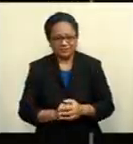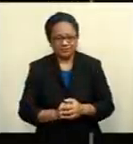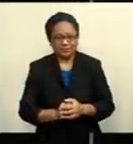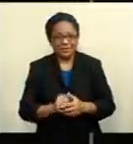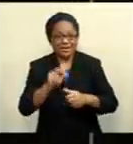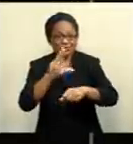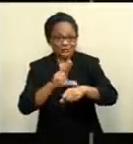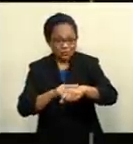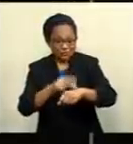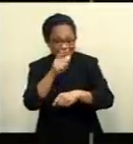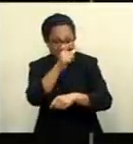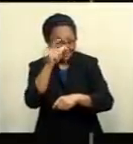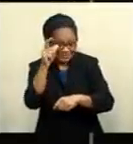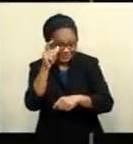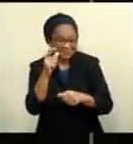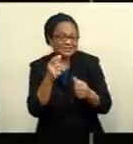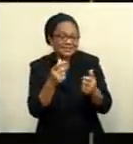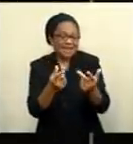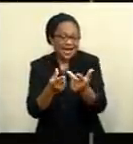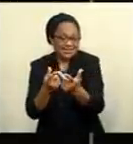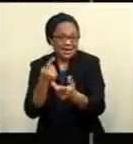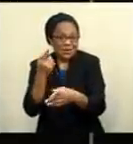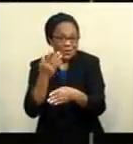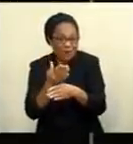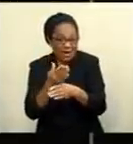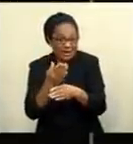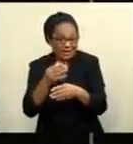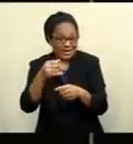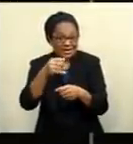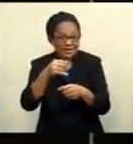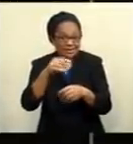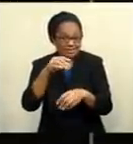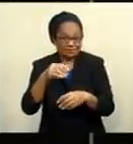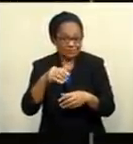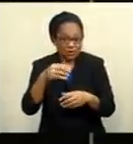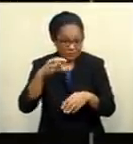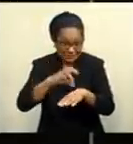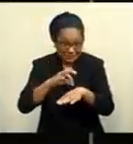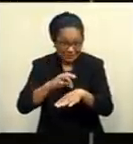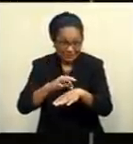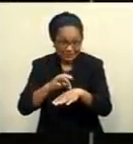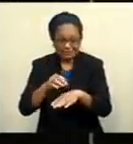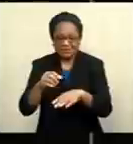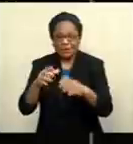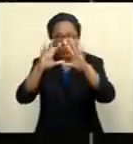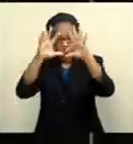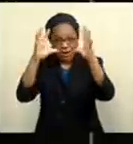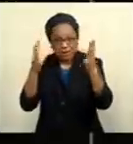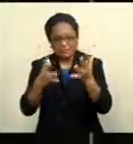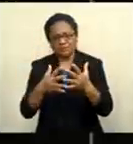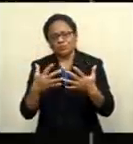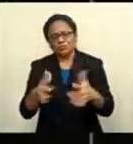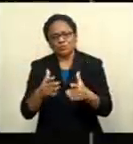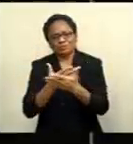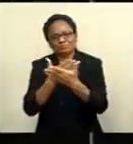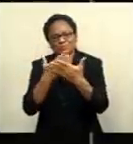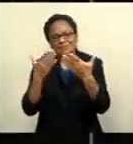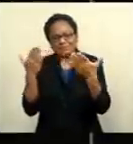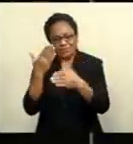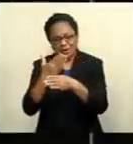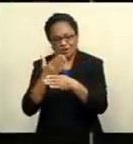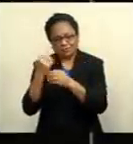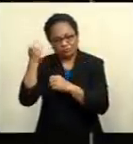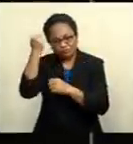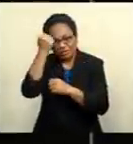Doctors, nurses, carers and paramedics around the world are facing unprecedented challenges in overstretched